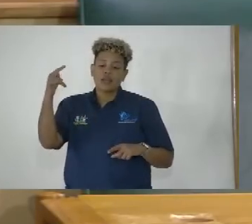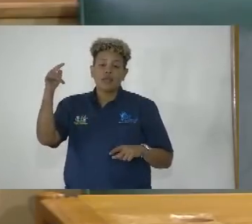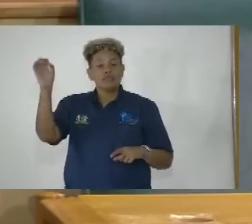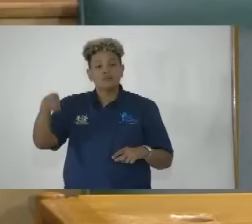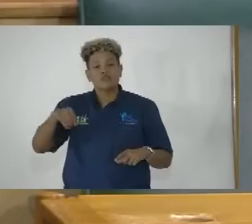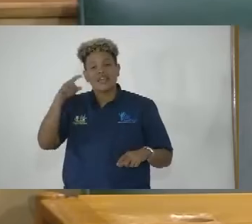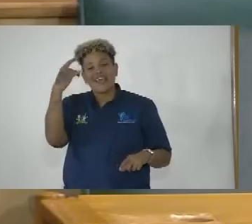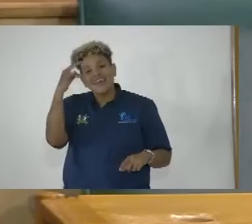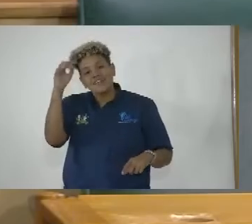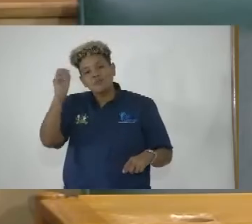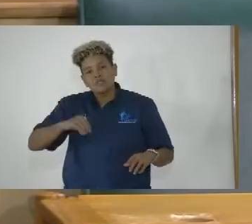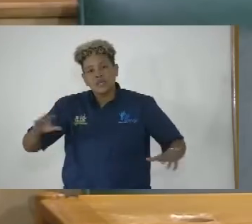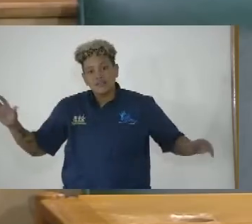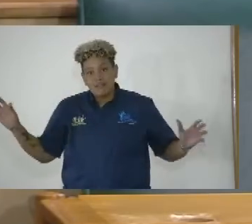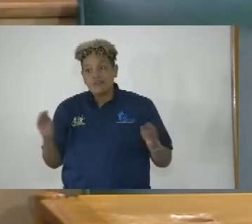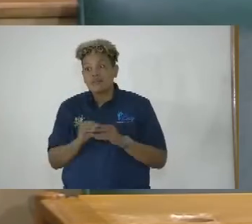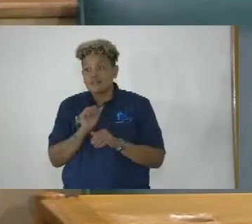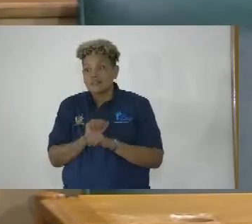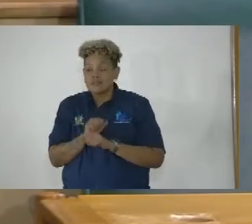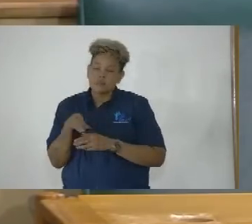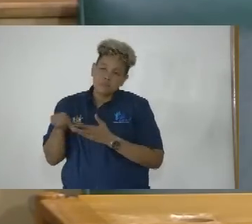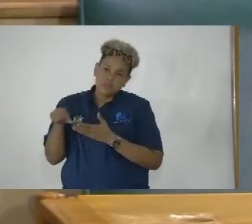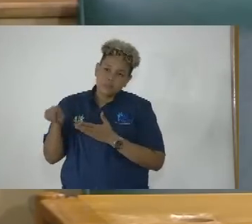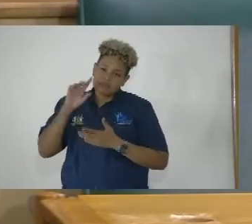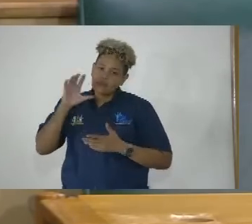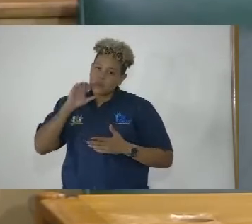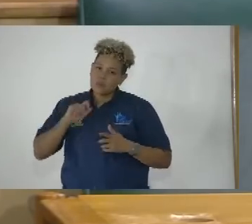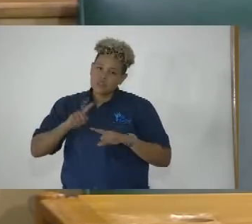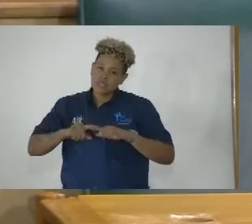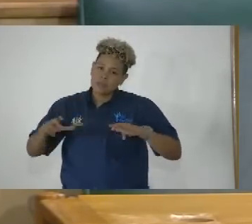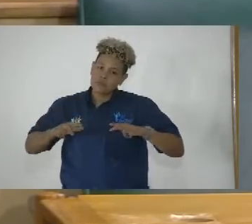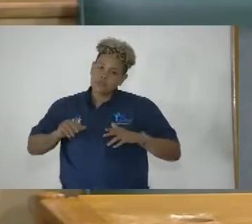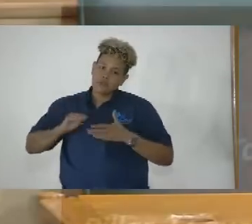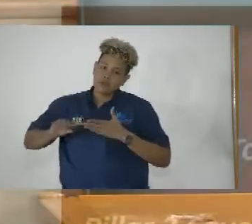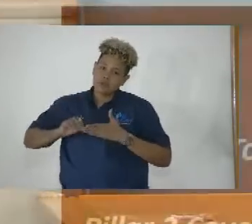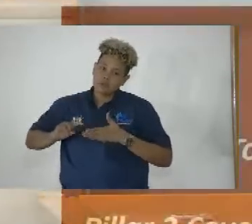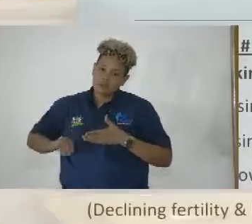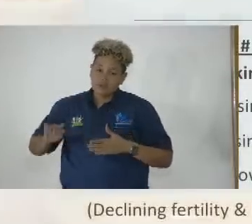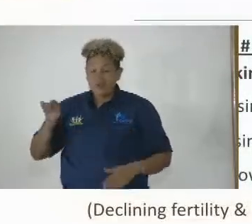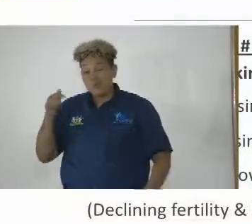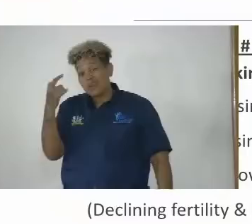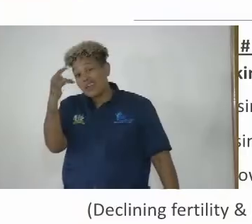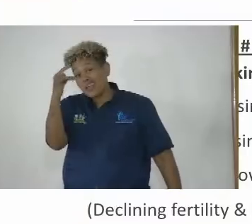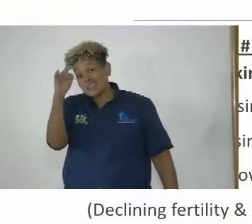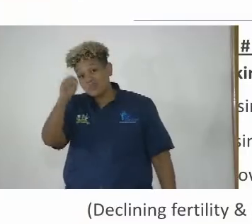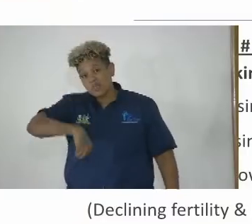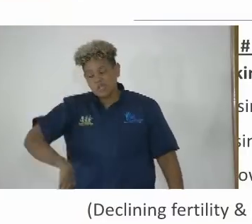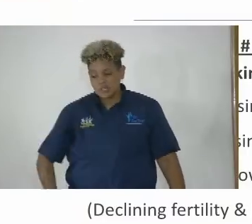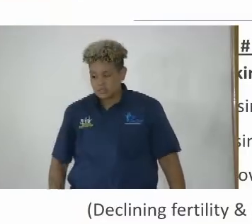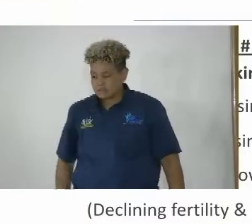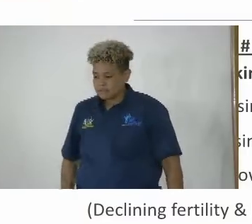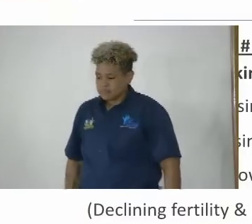1/8 of the employed labor force who are in a pension scheme.